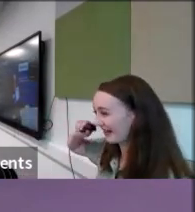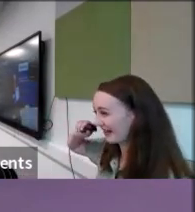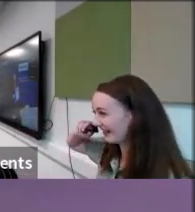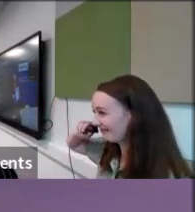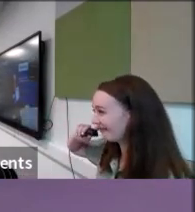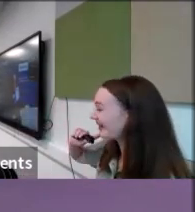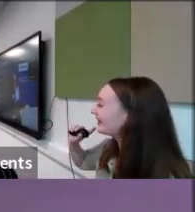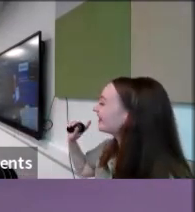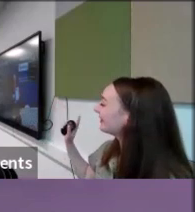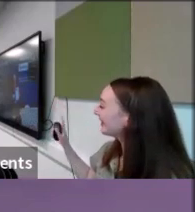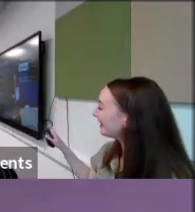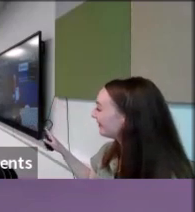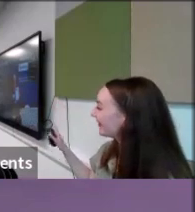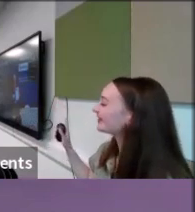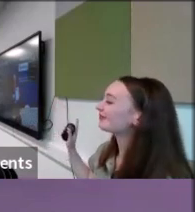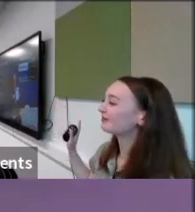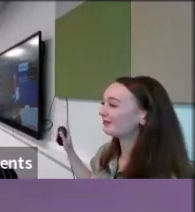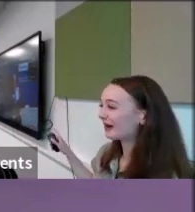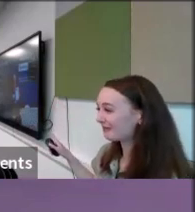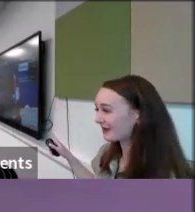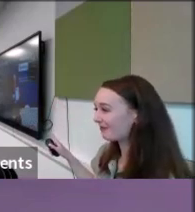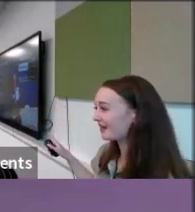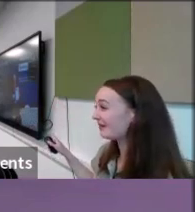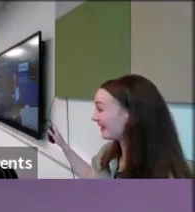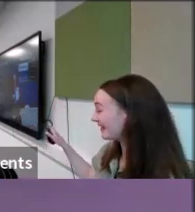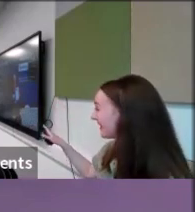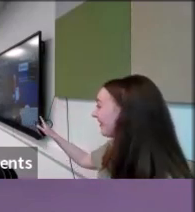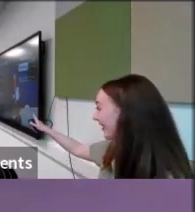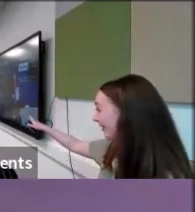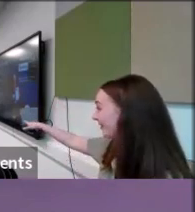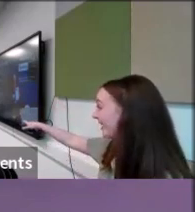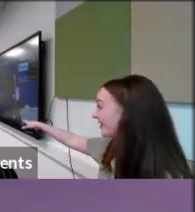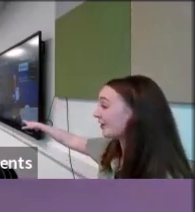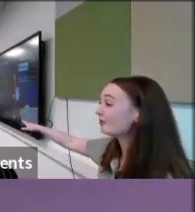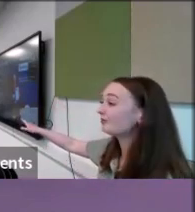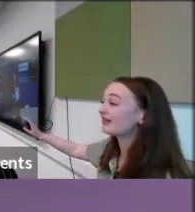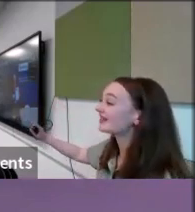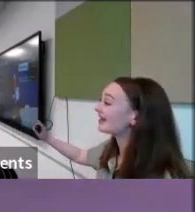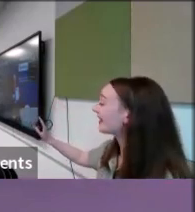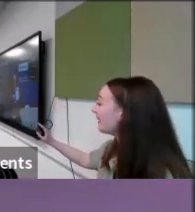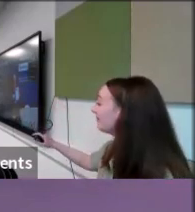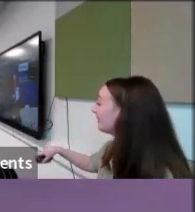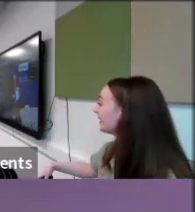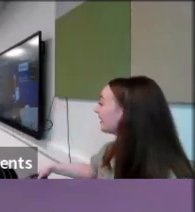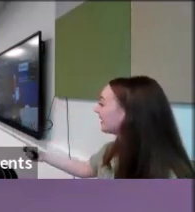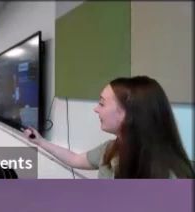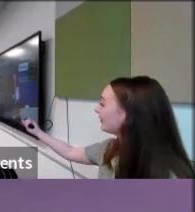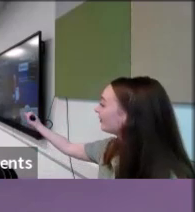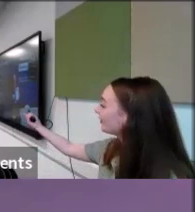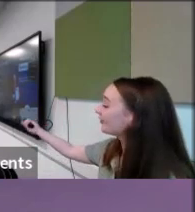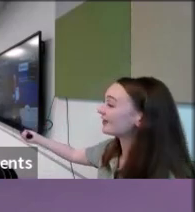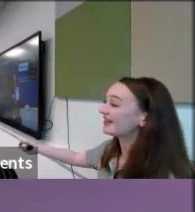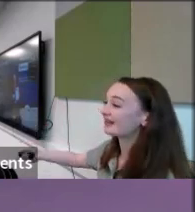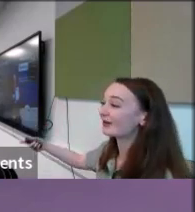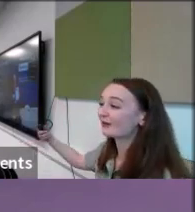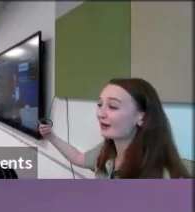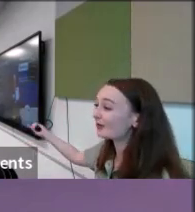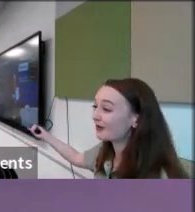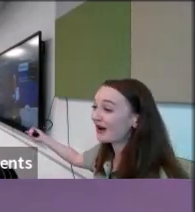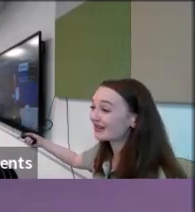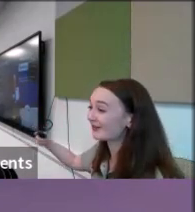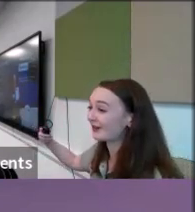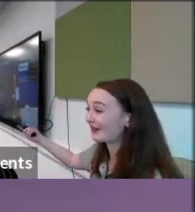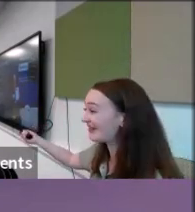that's my brain going. There are leaflets from the Ramps company with a discount code on there too. Please take them. And there are also goodies. I've